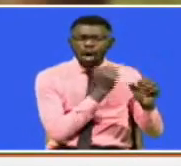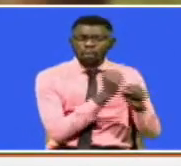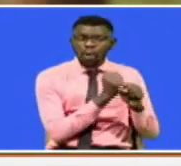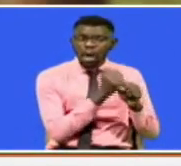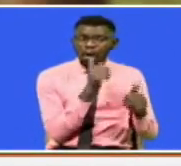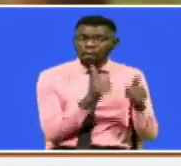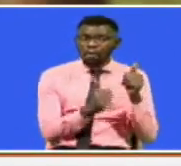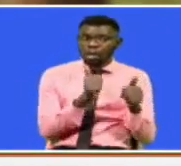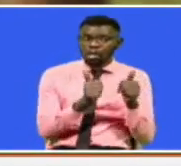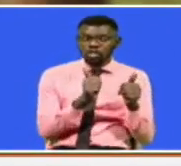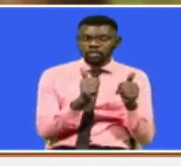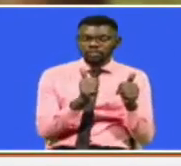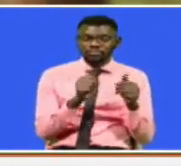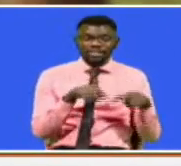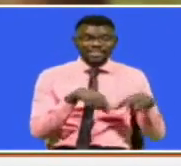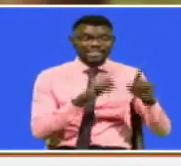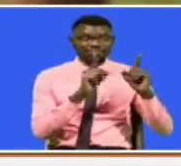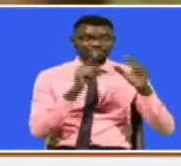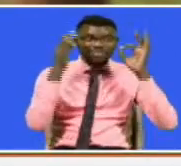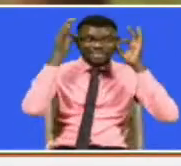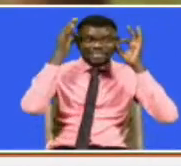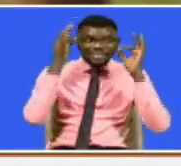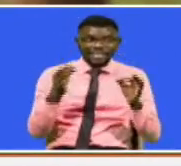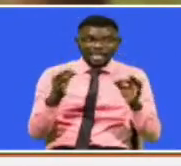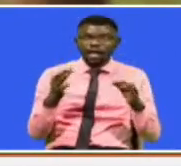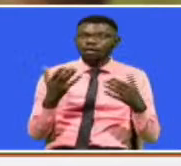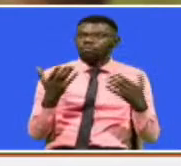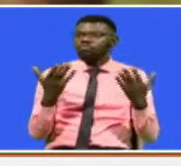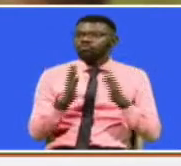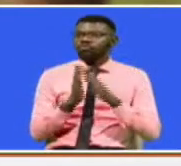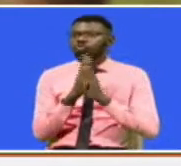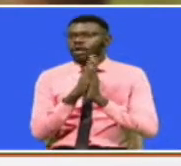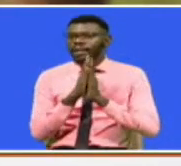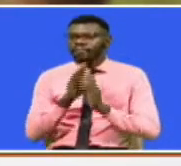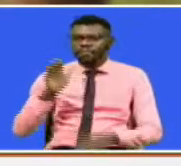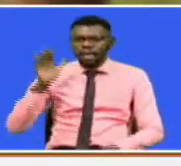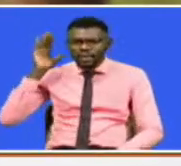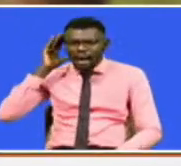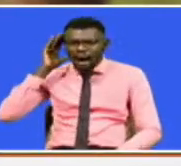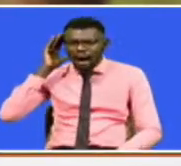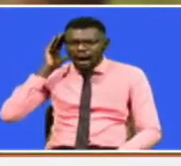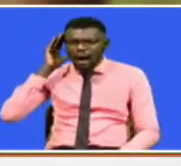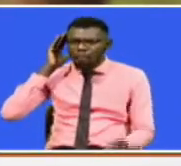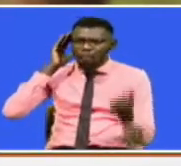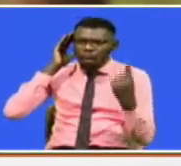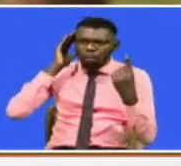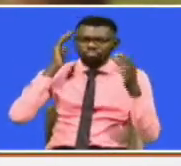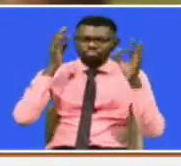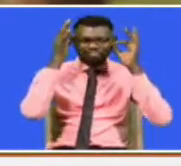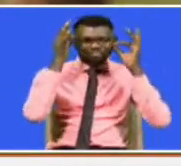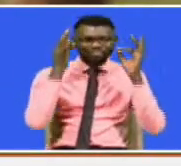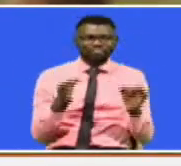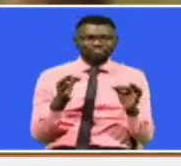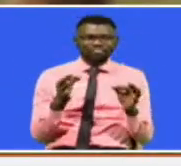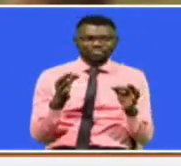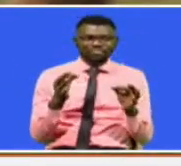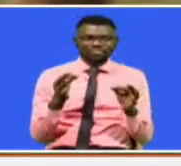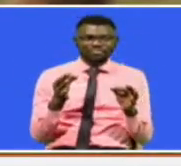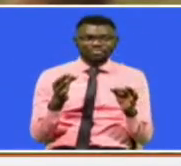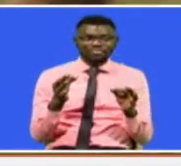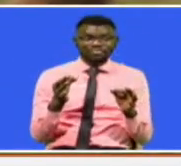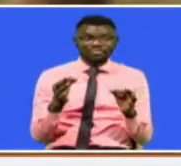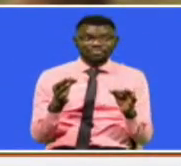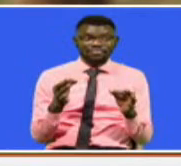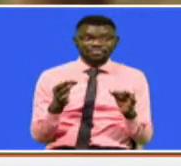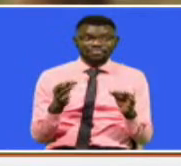make decisions on the basis of hearsay and what you've had. And then you can very easily make